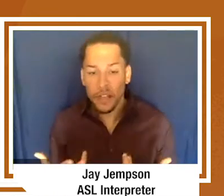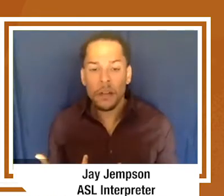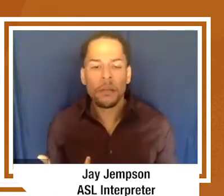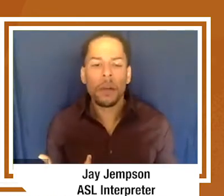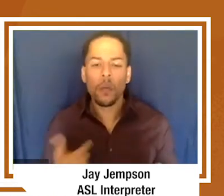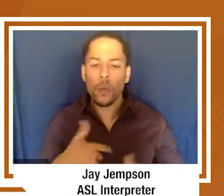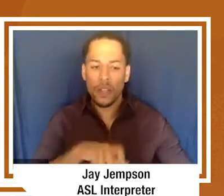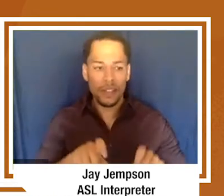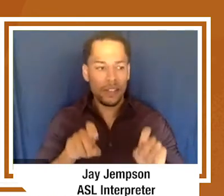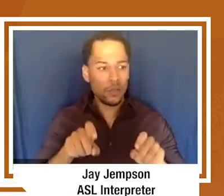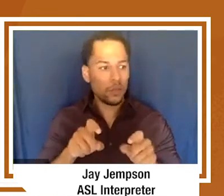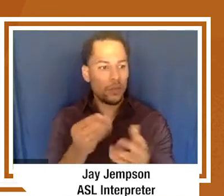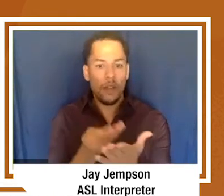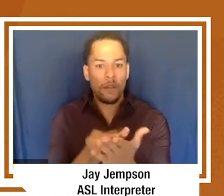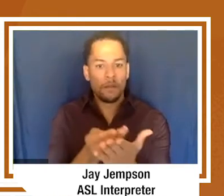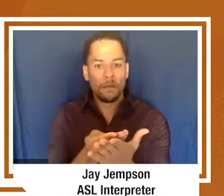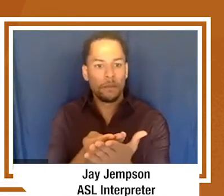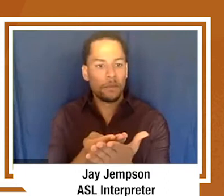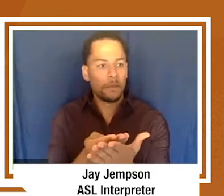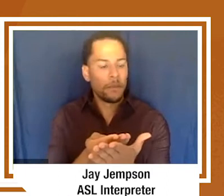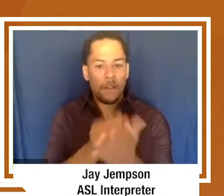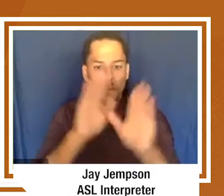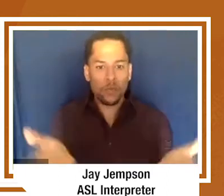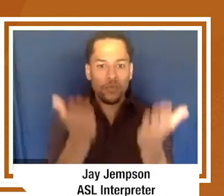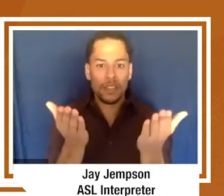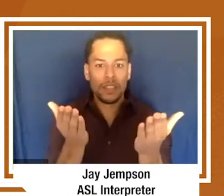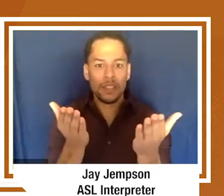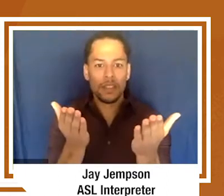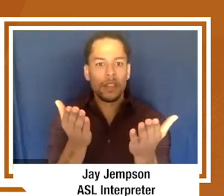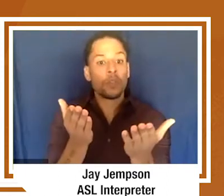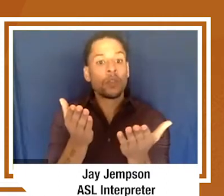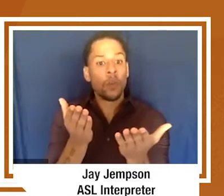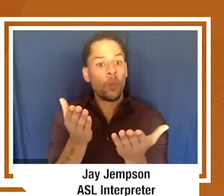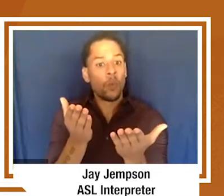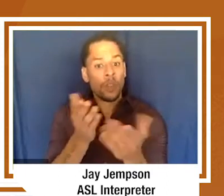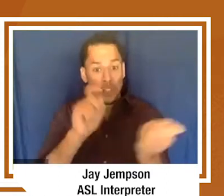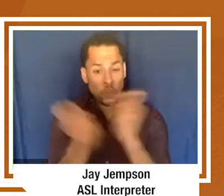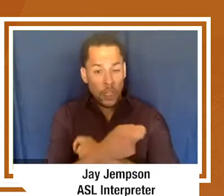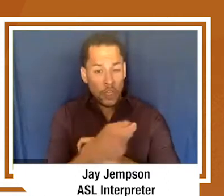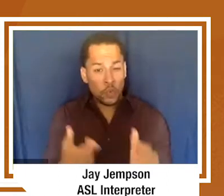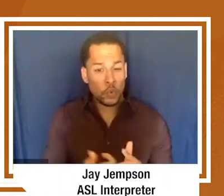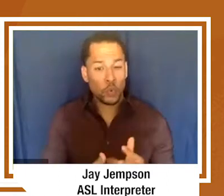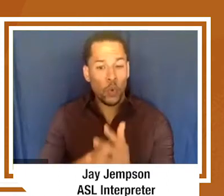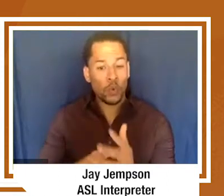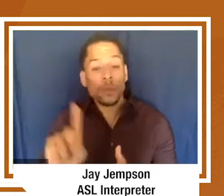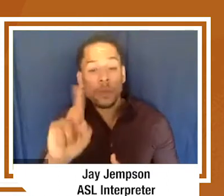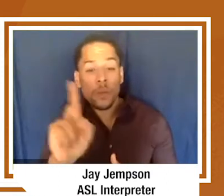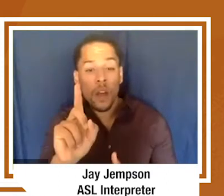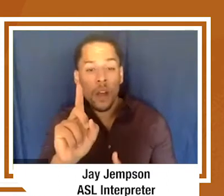now. The change, I think, needs to happen at the center, which is the